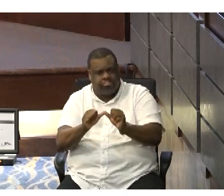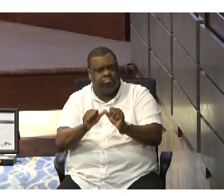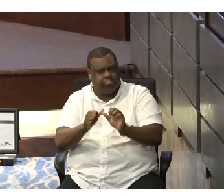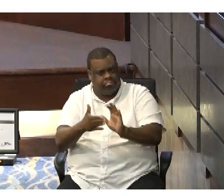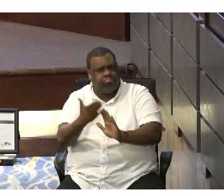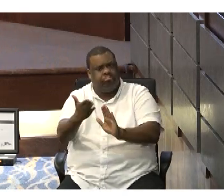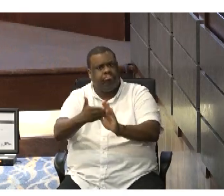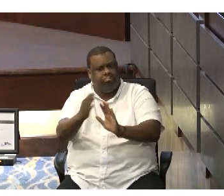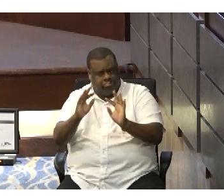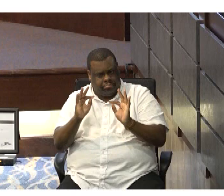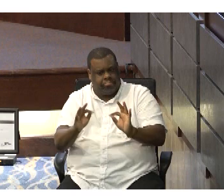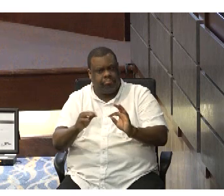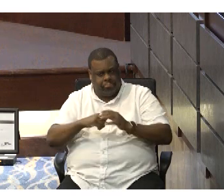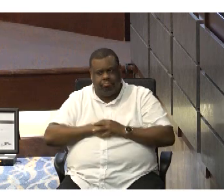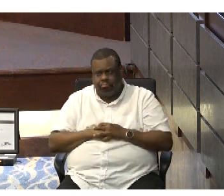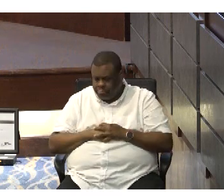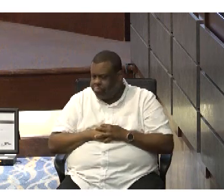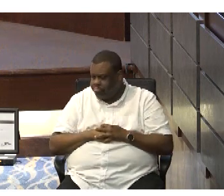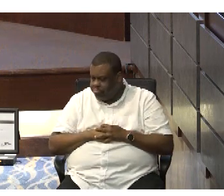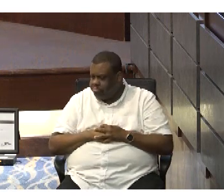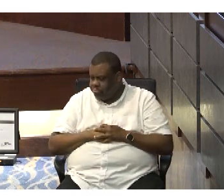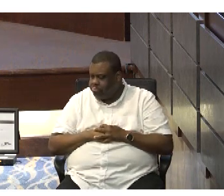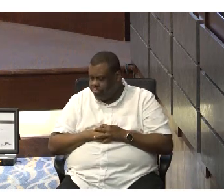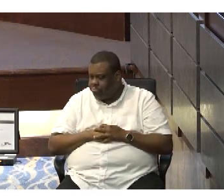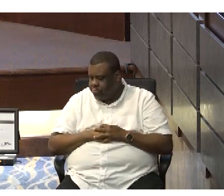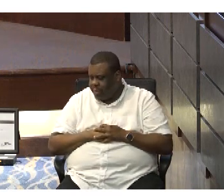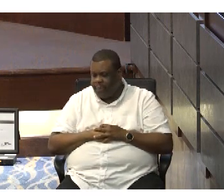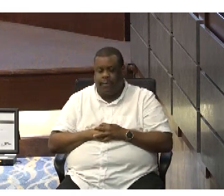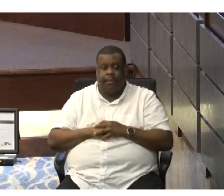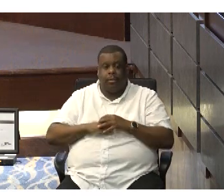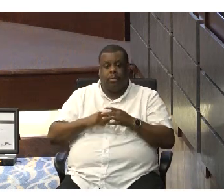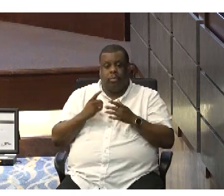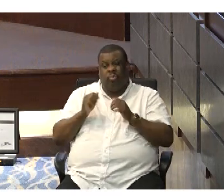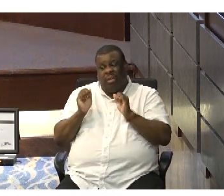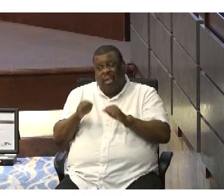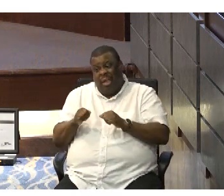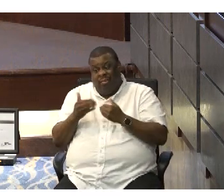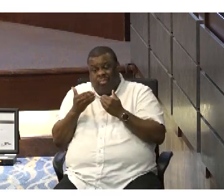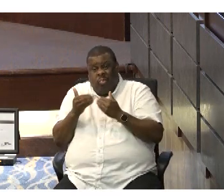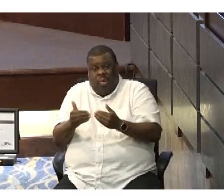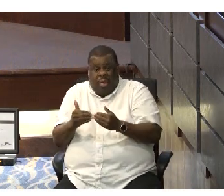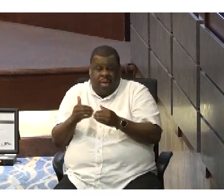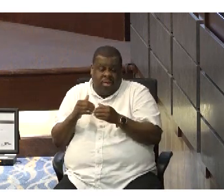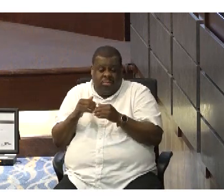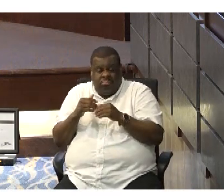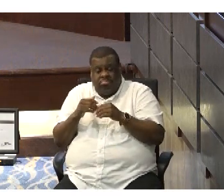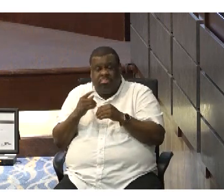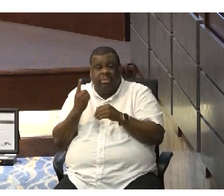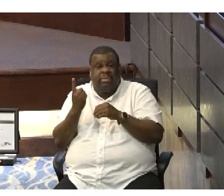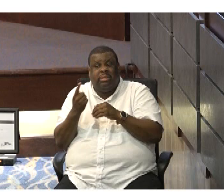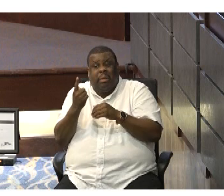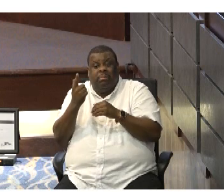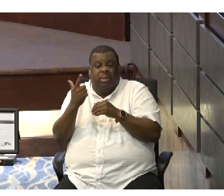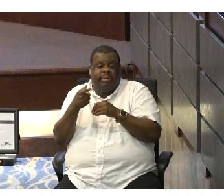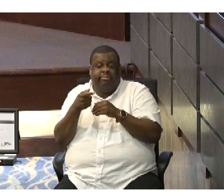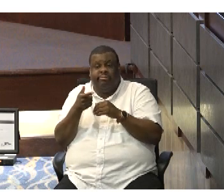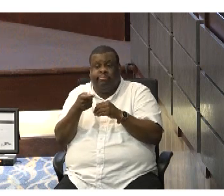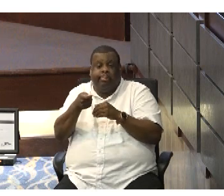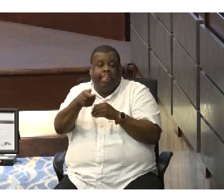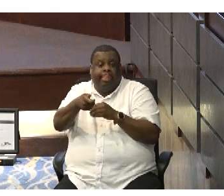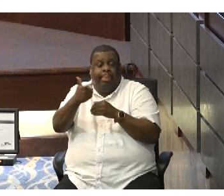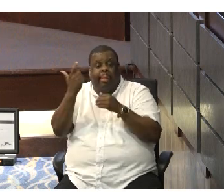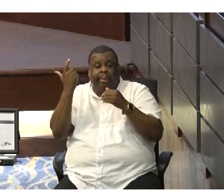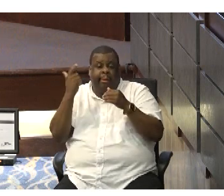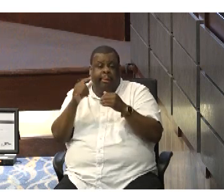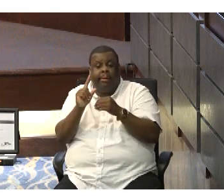the reconstruction with the 20-year design. So then when you carry it out, again, you're rebuilding that road at 40 years. You're